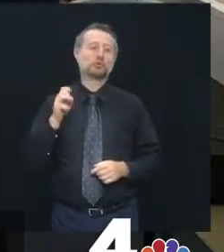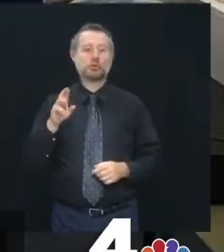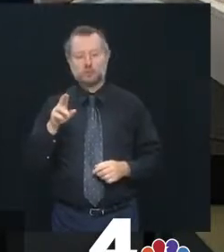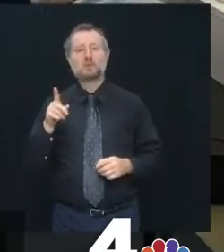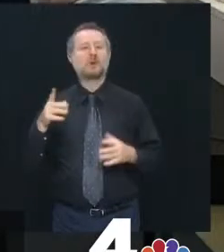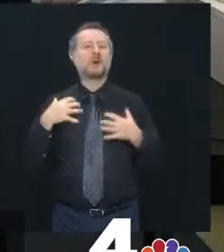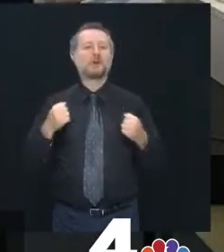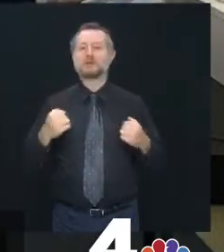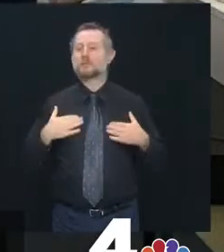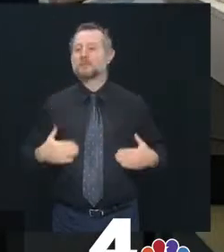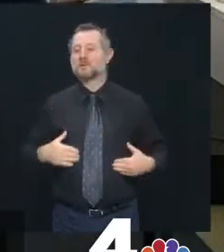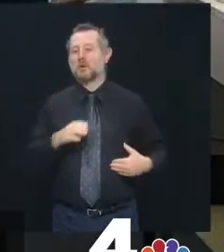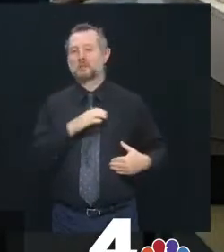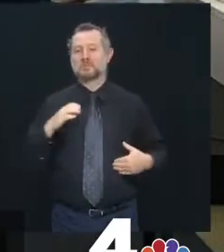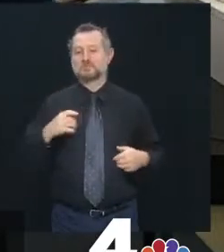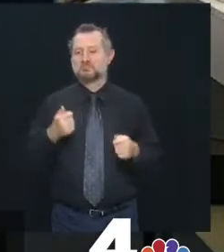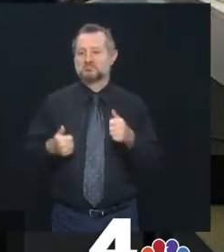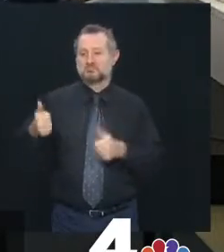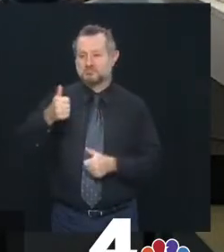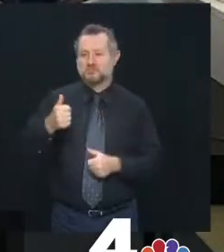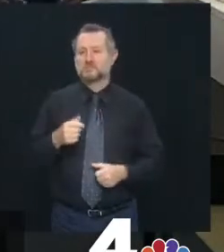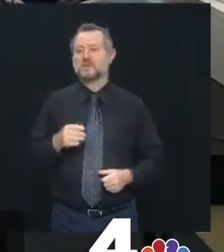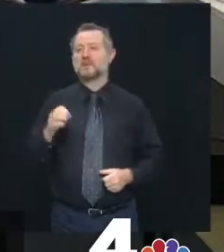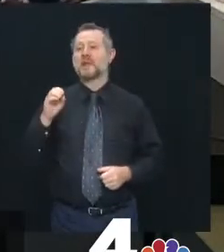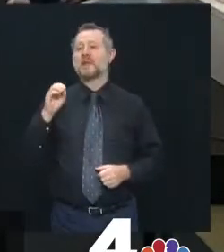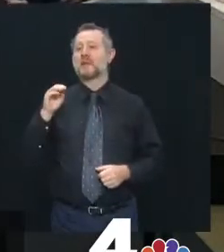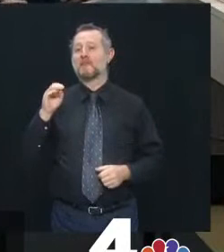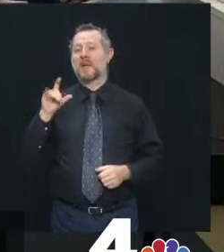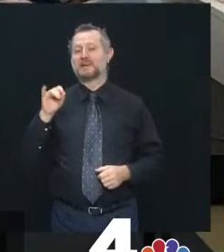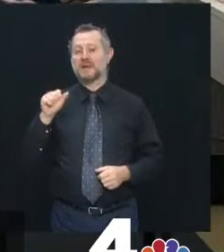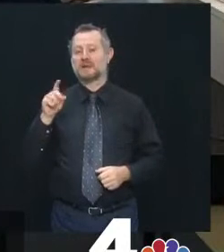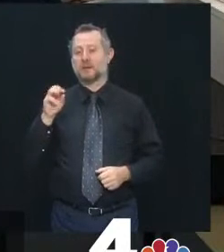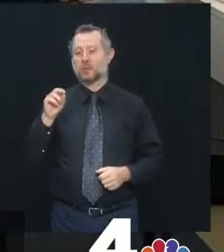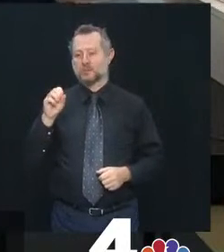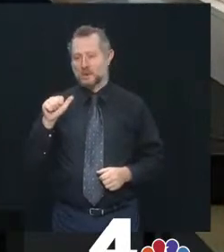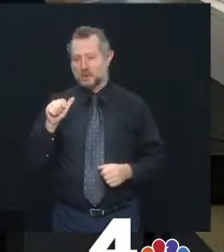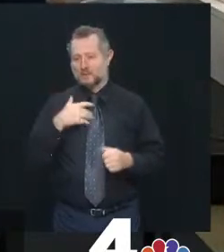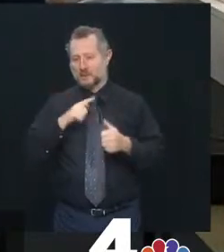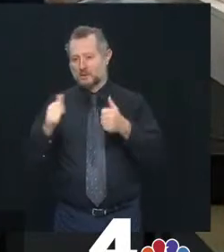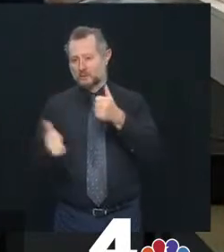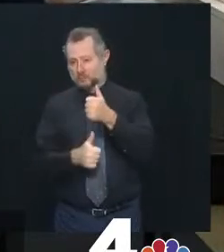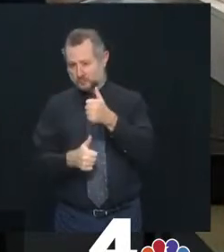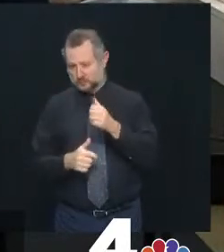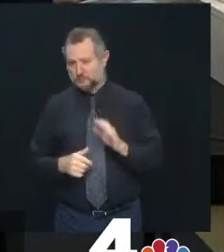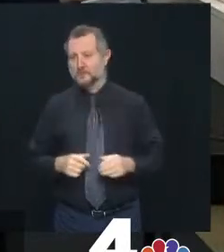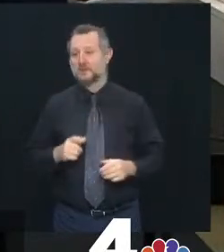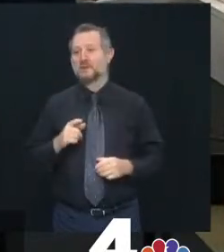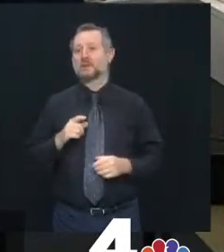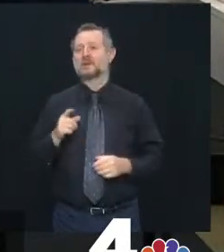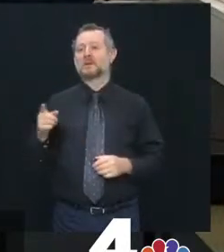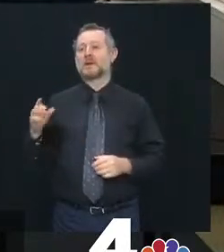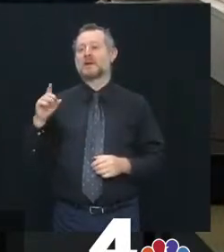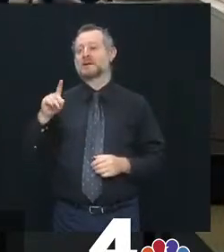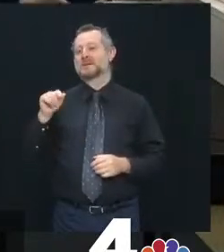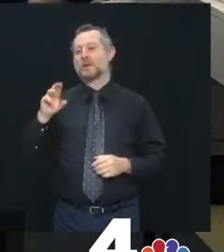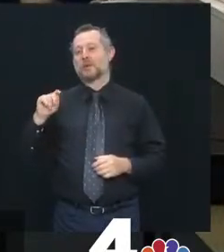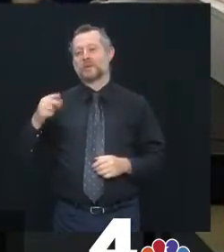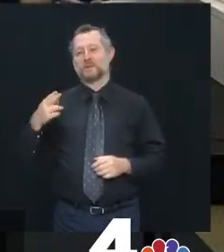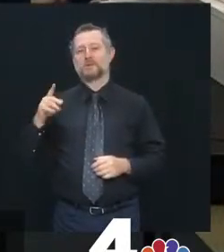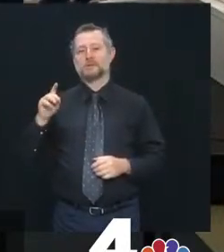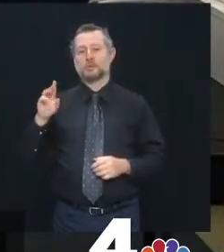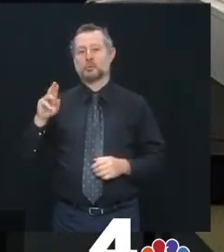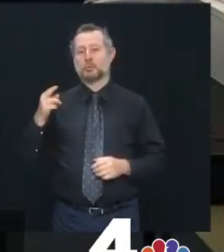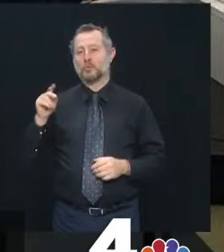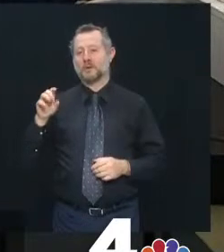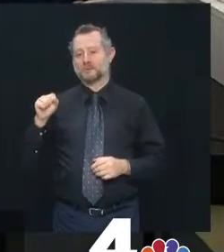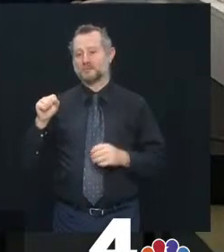Health. Melissa DeRosa, Secretary to the Governor, and Gareth Rhodes, Deputy Superintendent, Department of Financial Services,